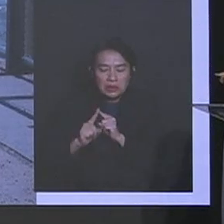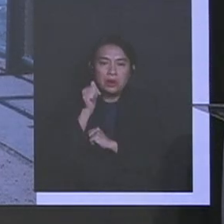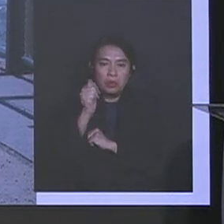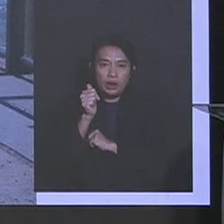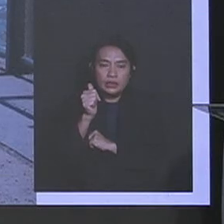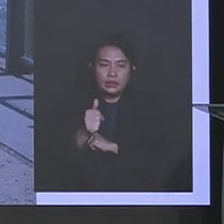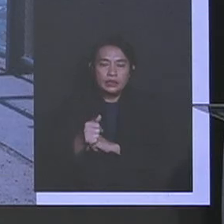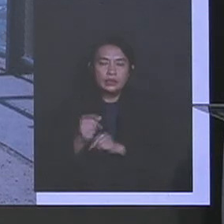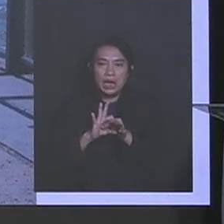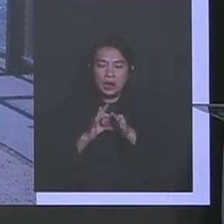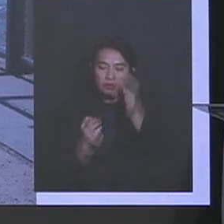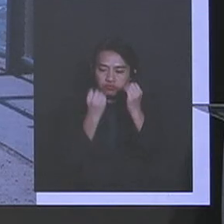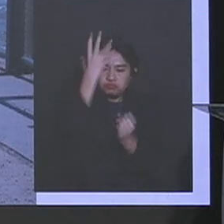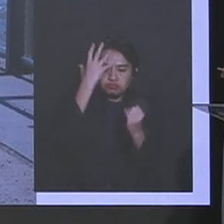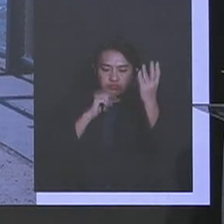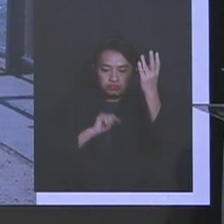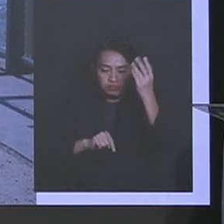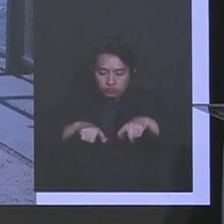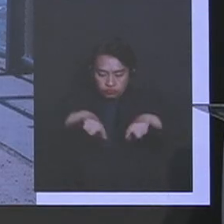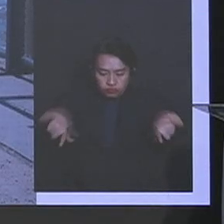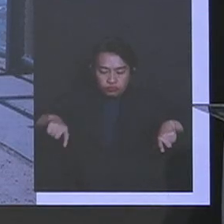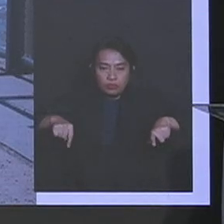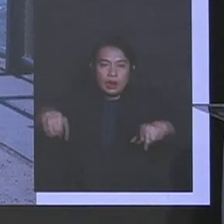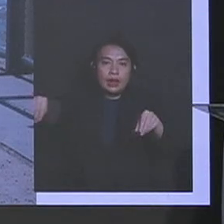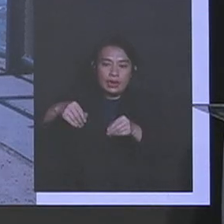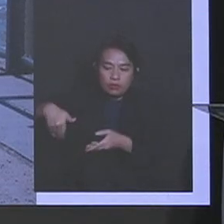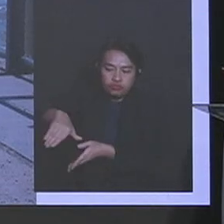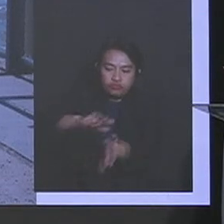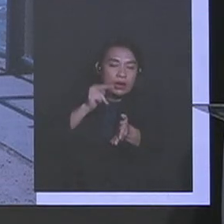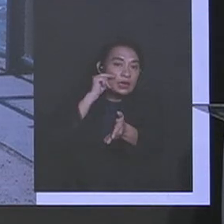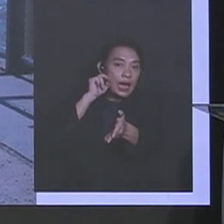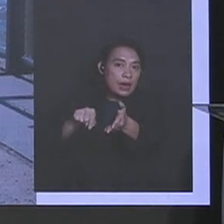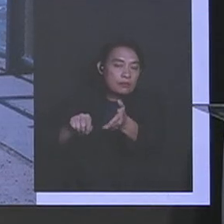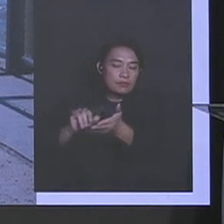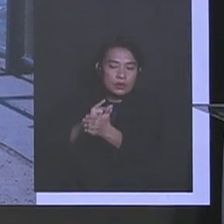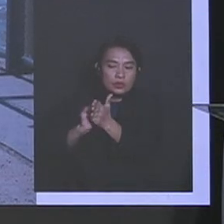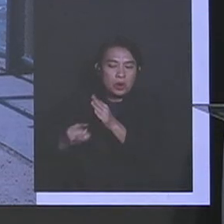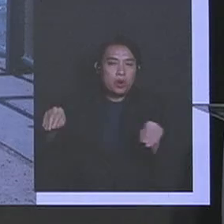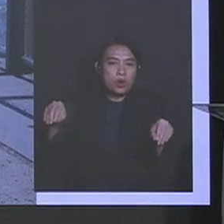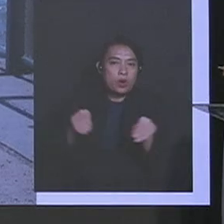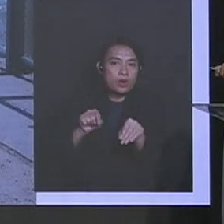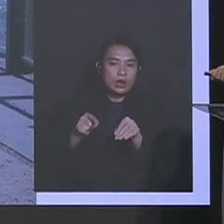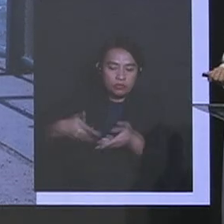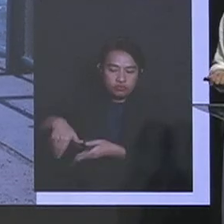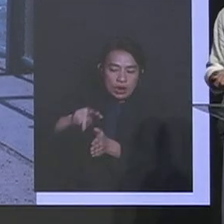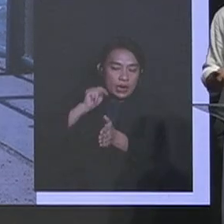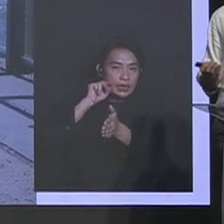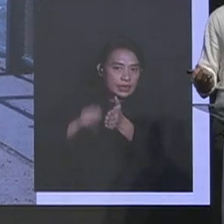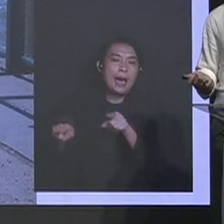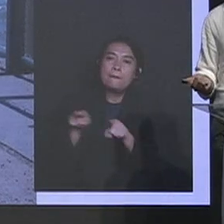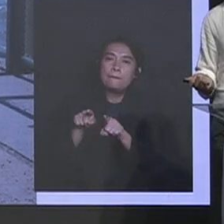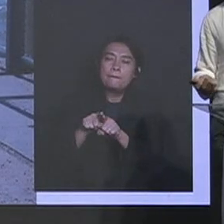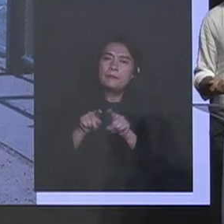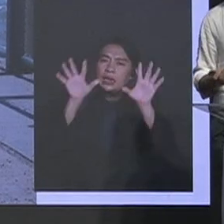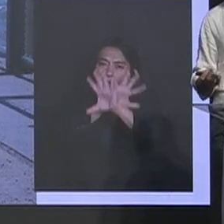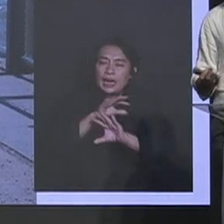the waterfront. New York's waterfront, like in Bangkok and like most cities, was traditionally where